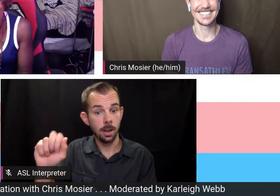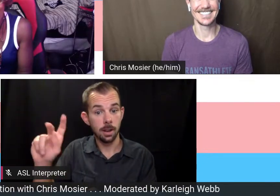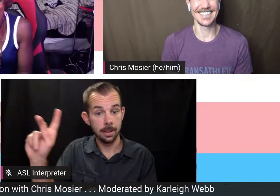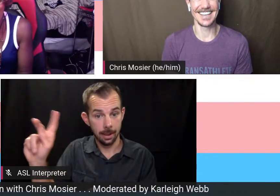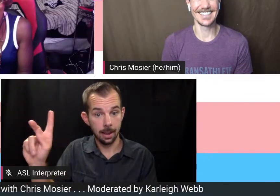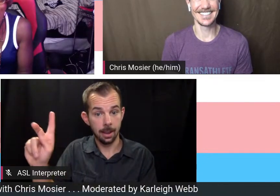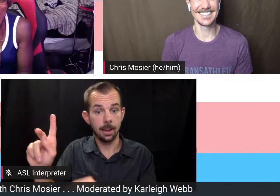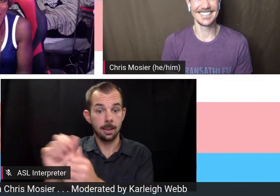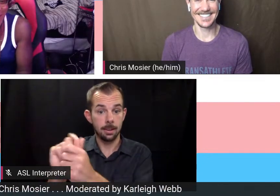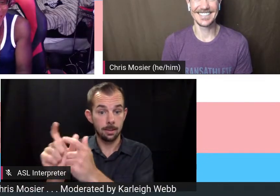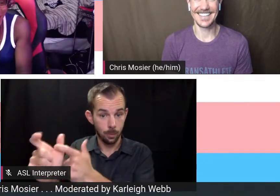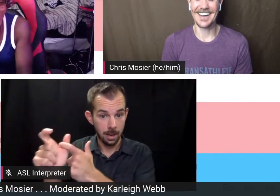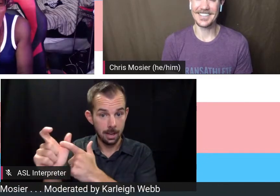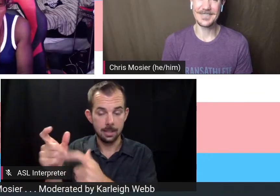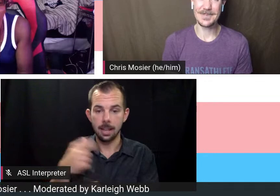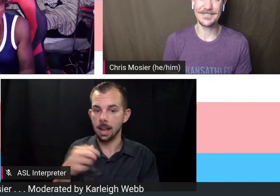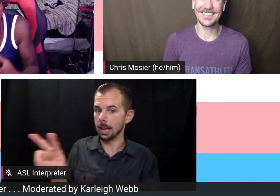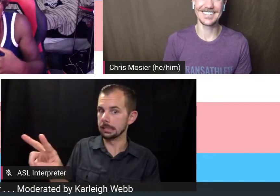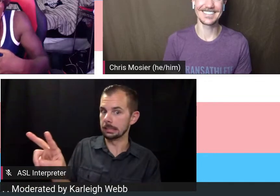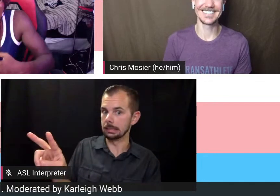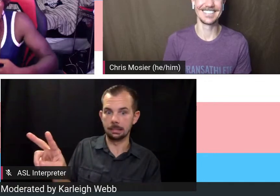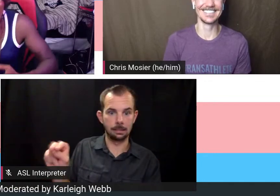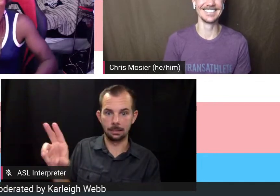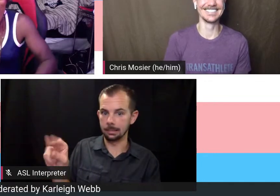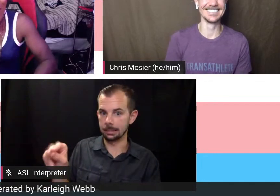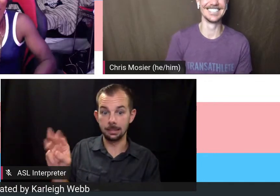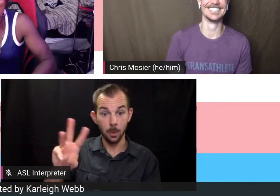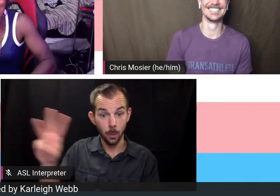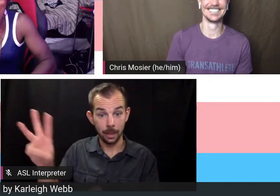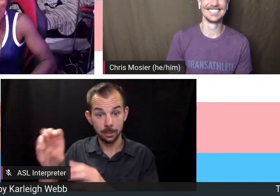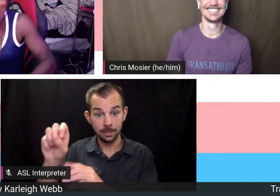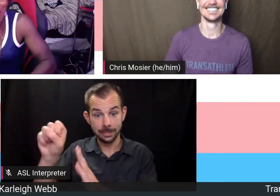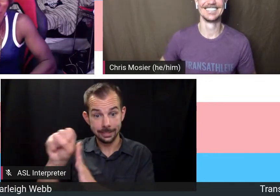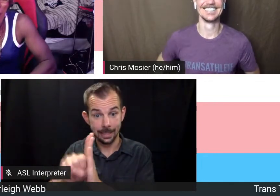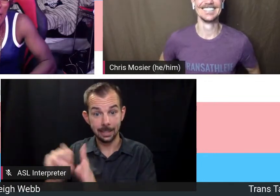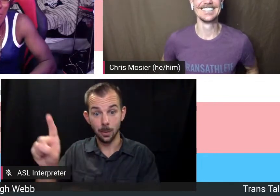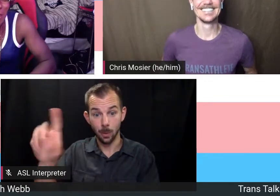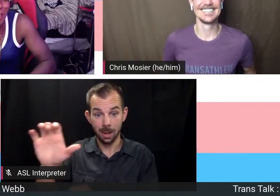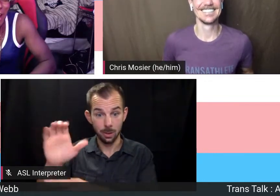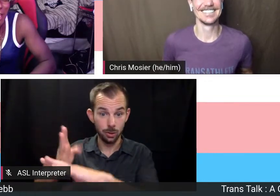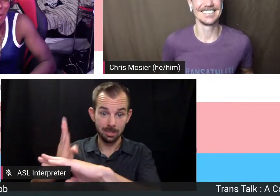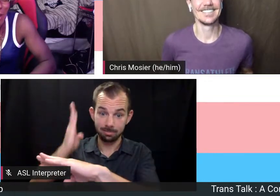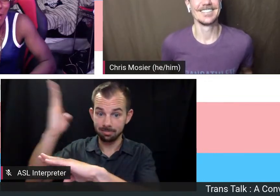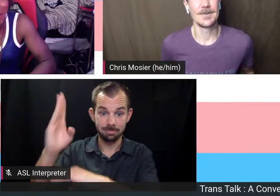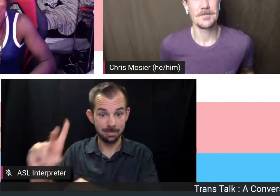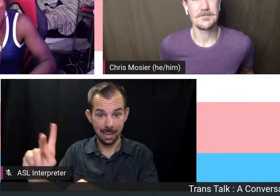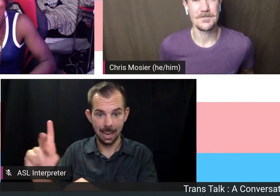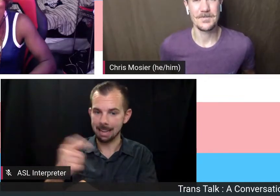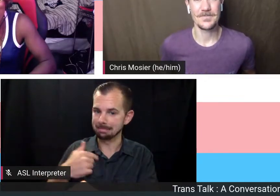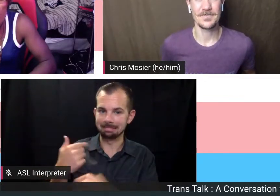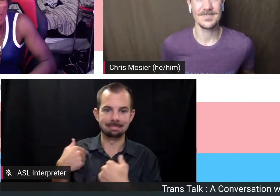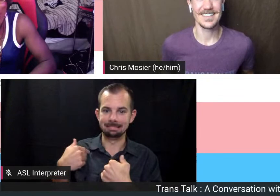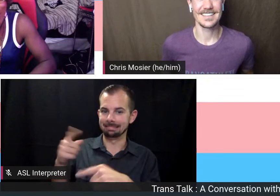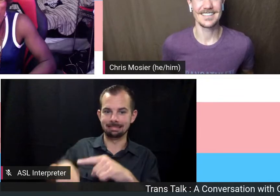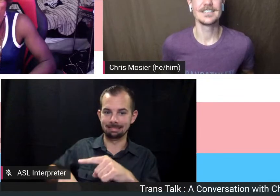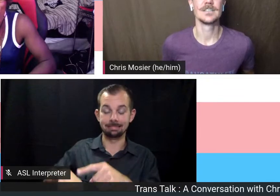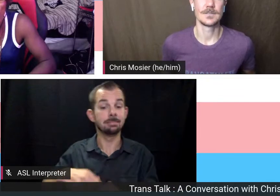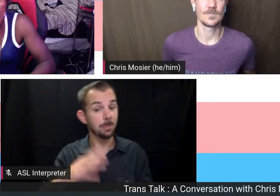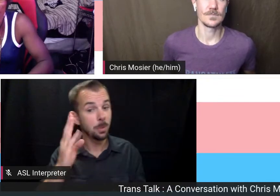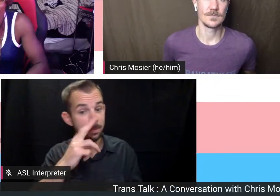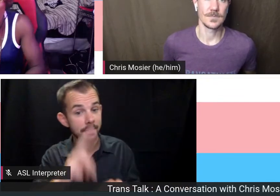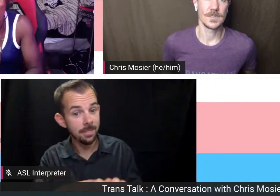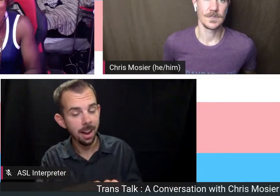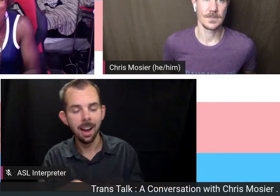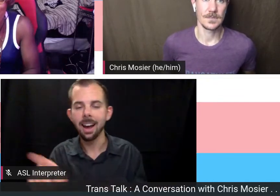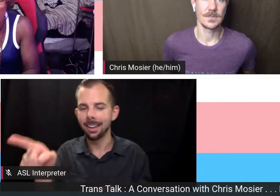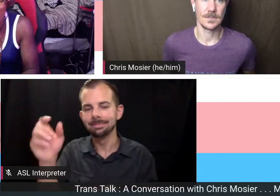100. No. Yeah. I think it'd be fun. it would be fun, but I know how my body feels right now after a